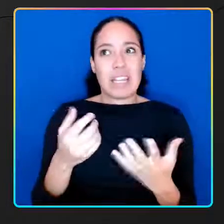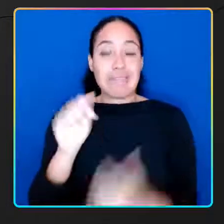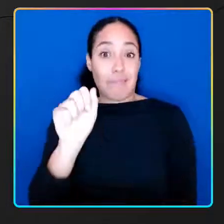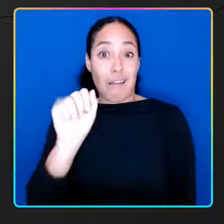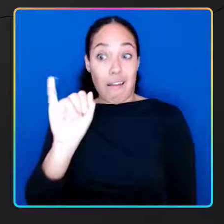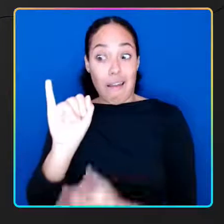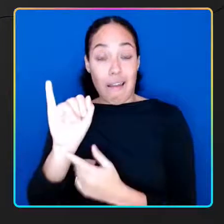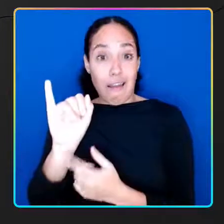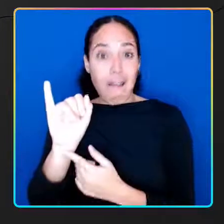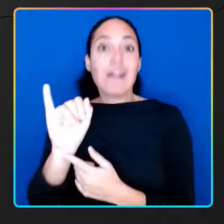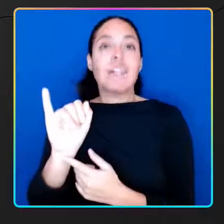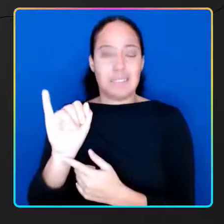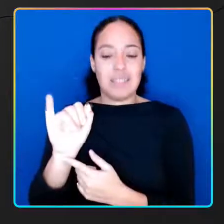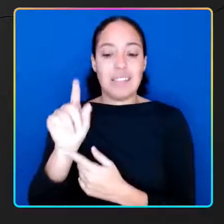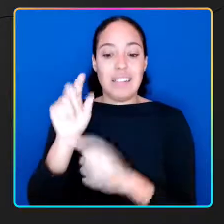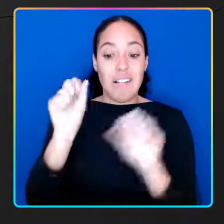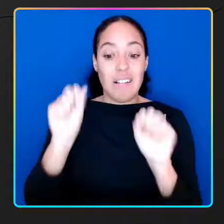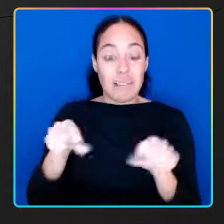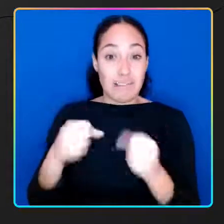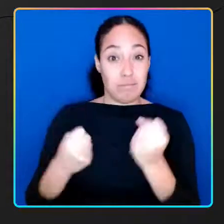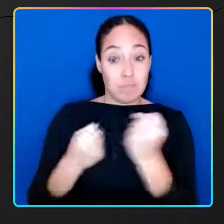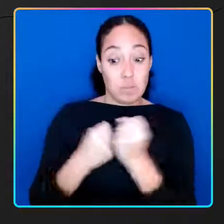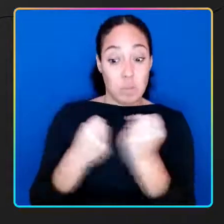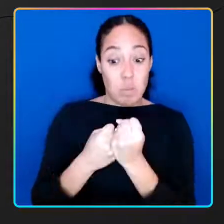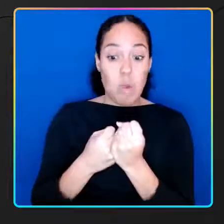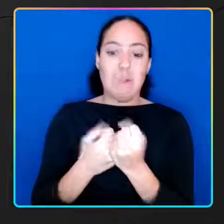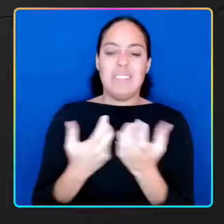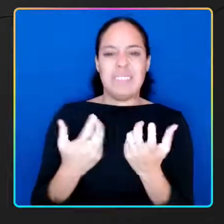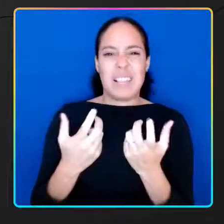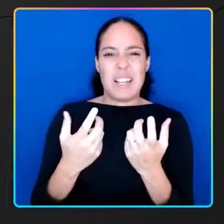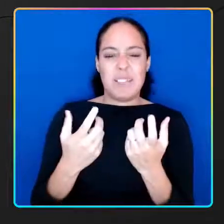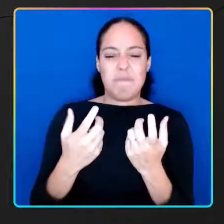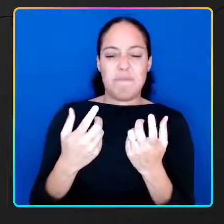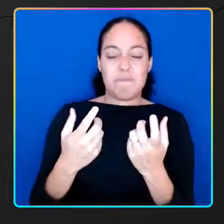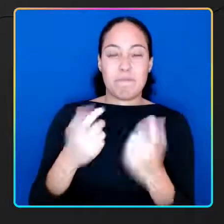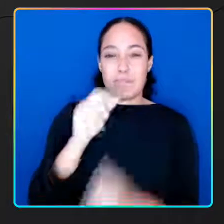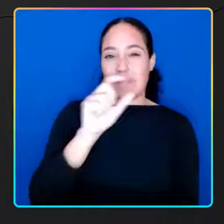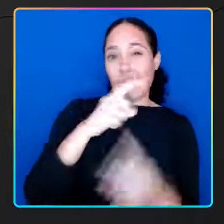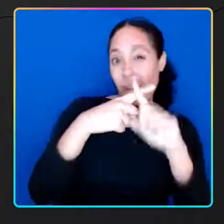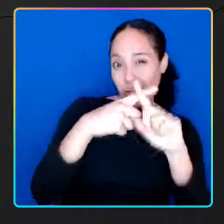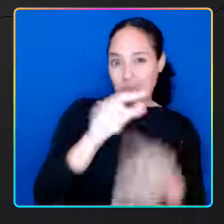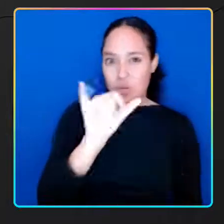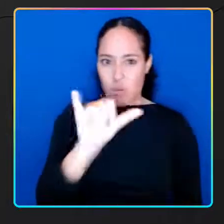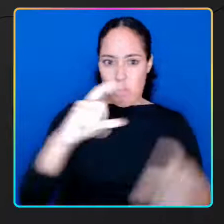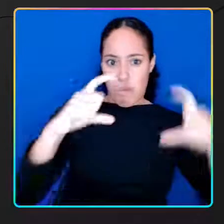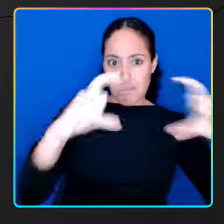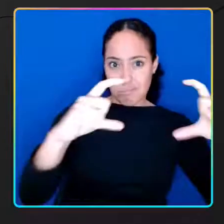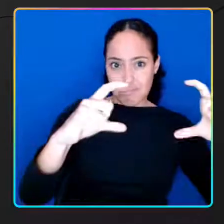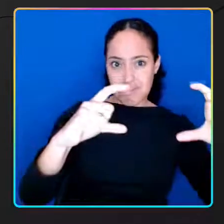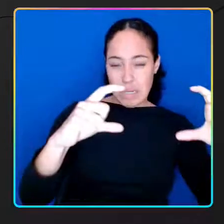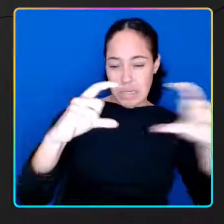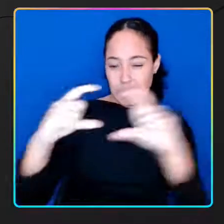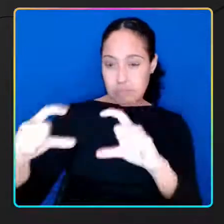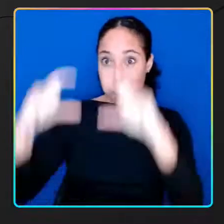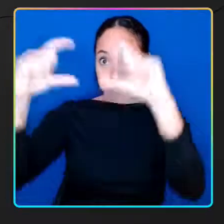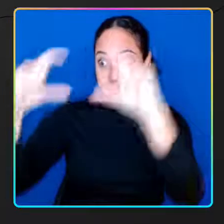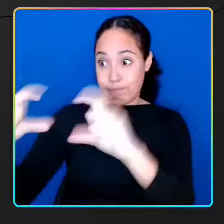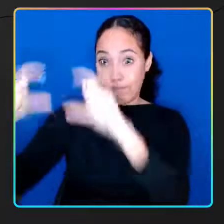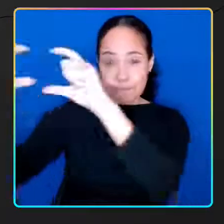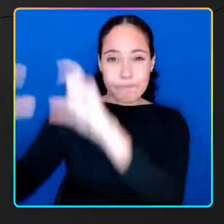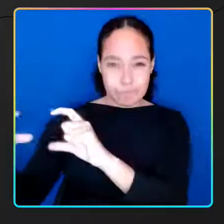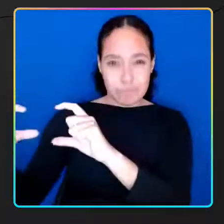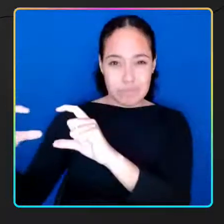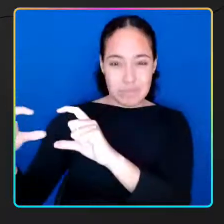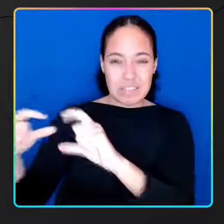differential equations or to discover partial differential equations based on data. And so it's an area that I got a little bit